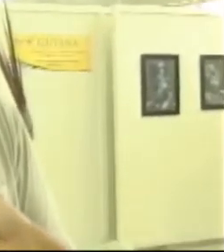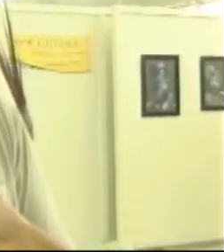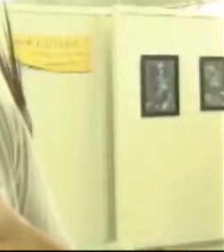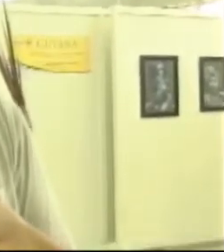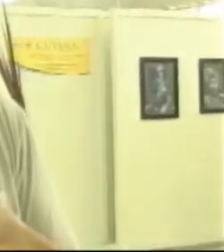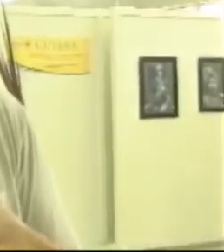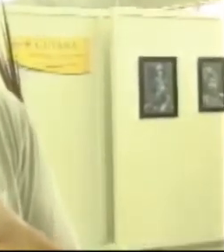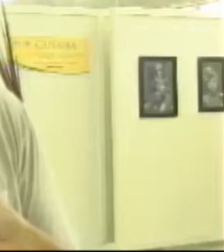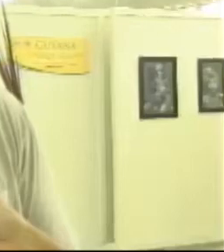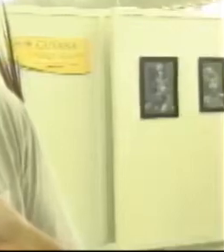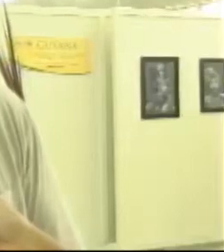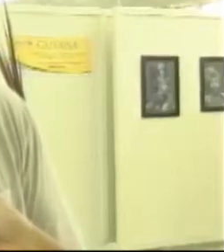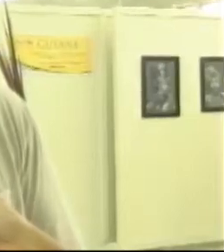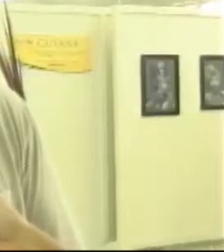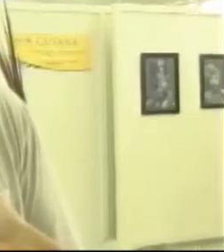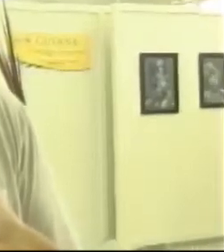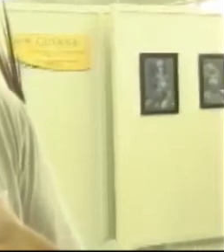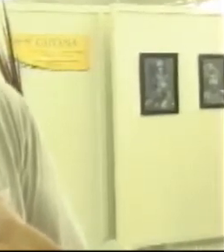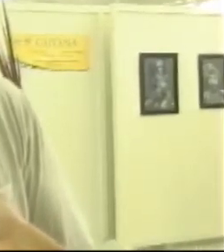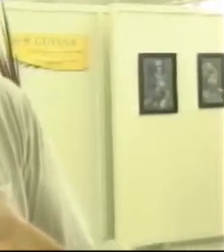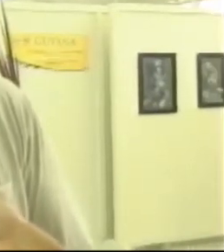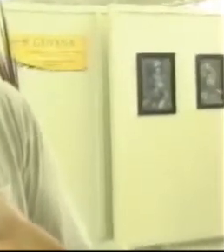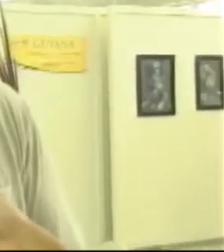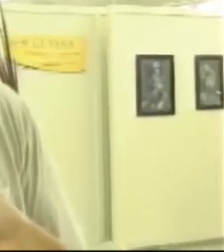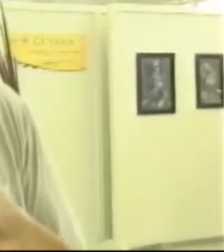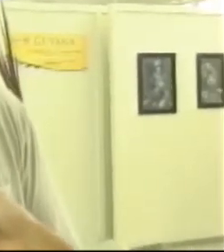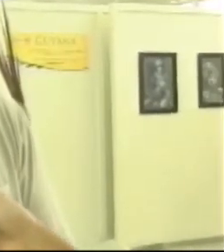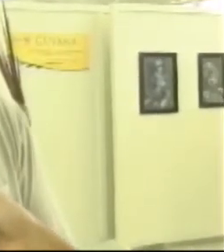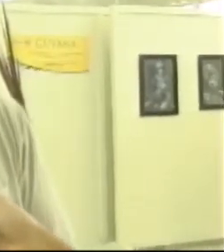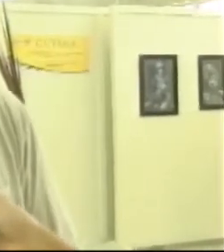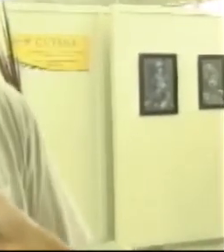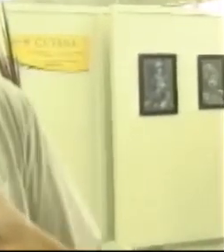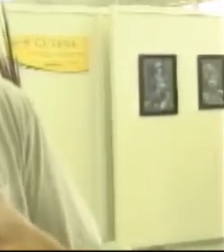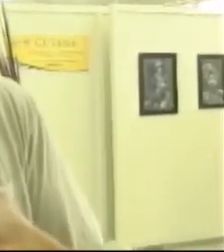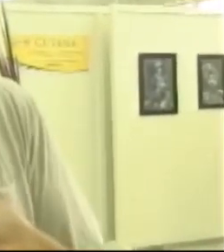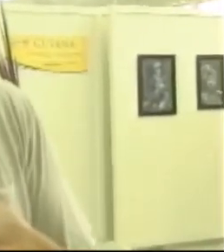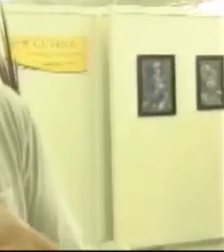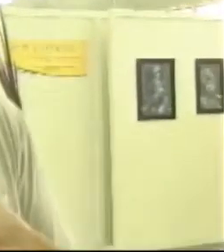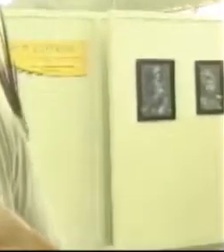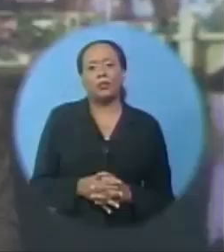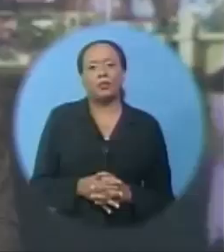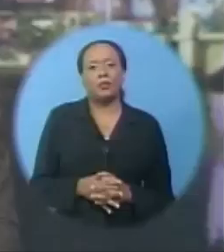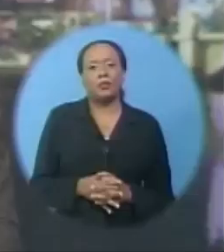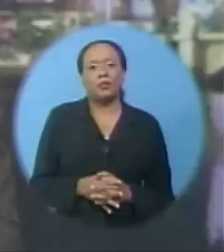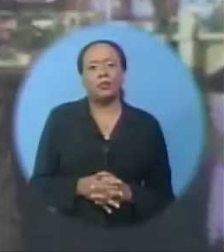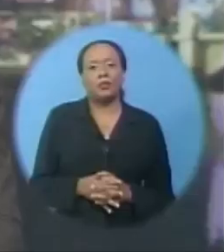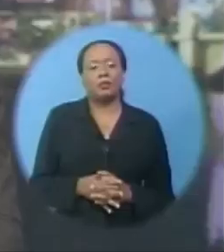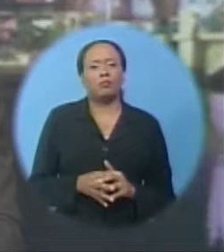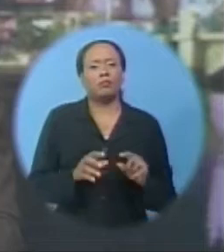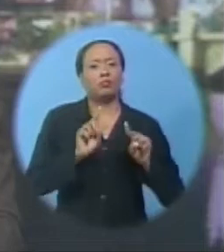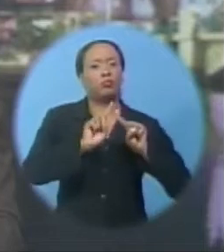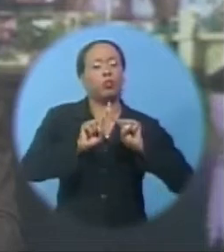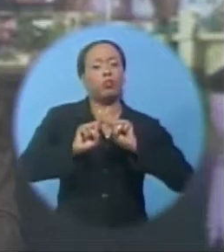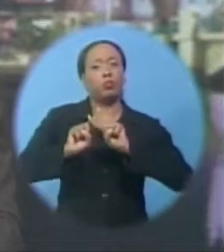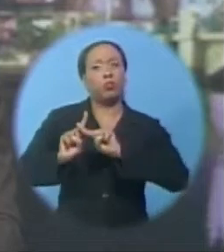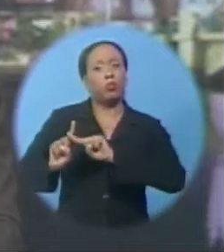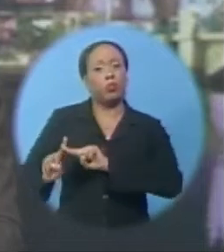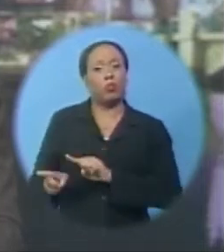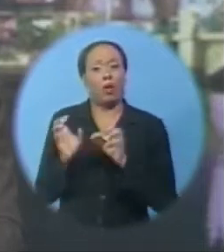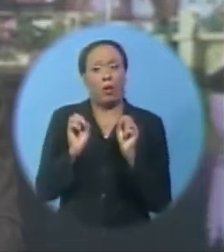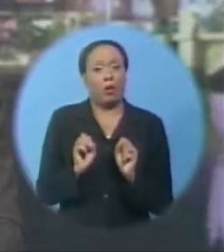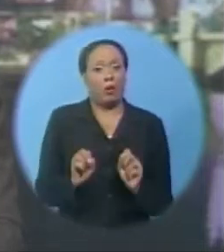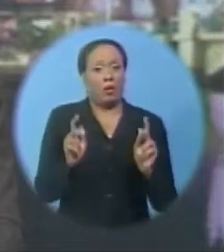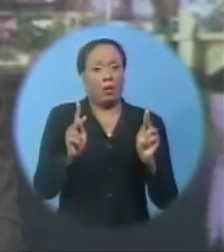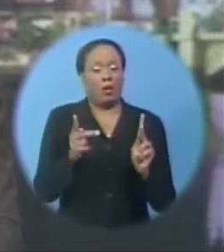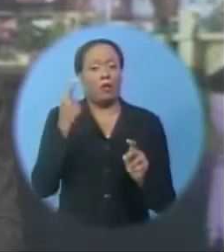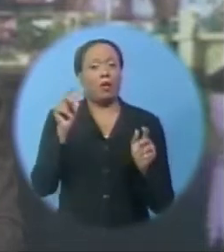reshape the images to your finish in his likeness. So that's another way of recycling material. There are several opportunities